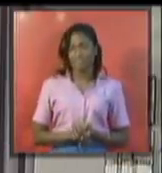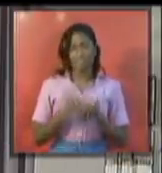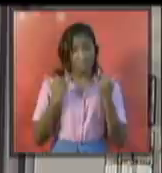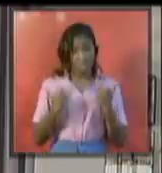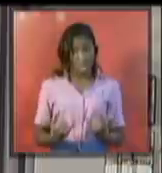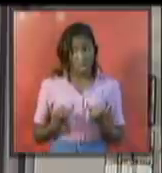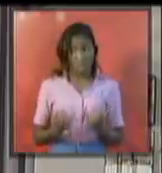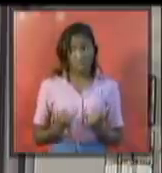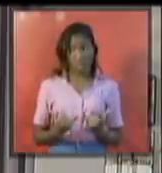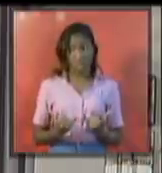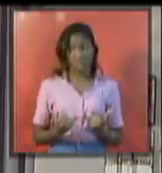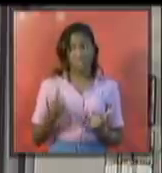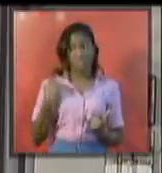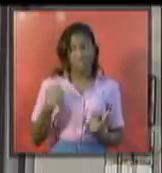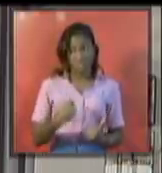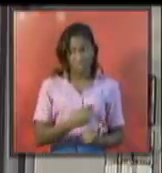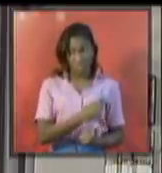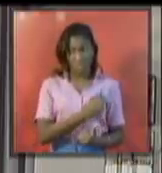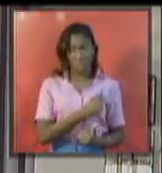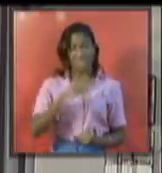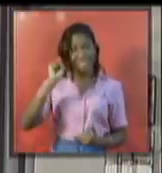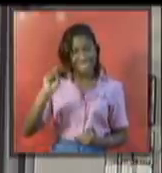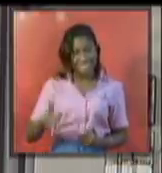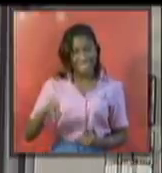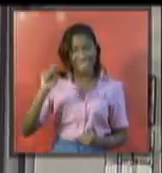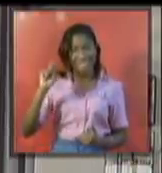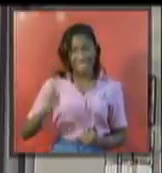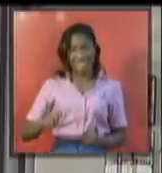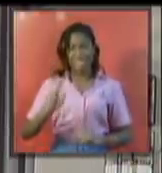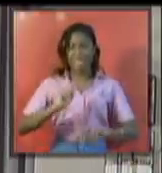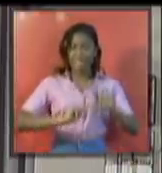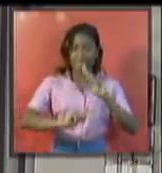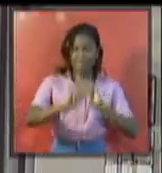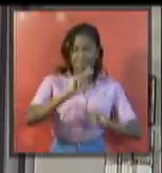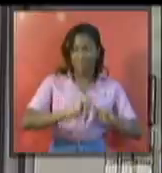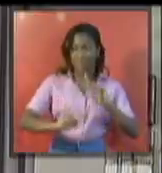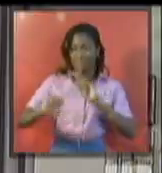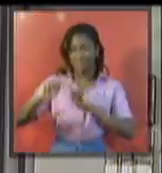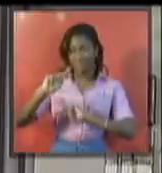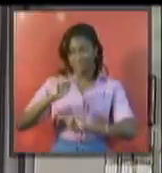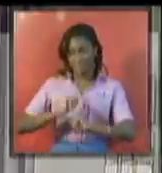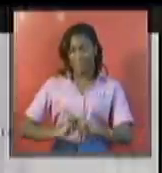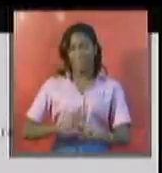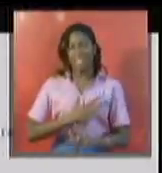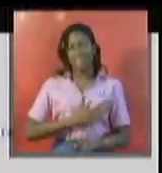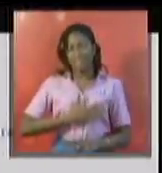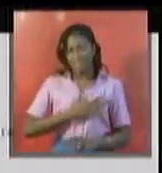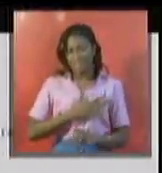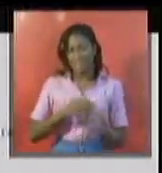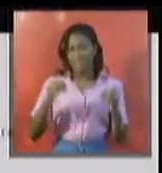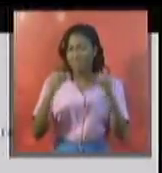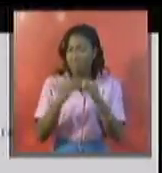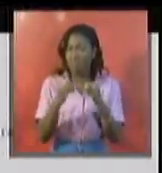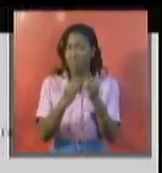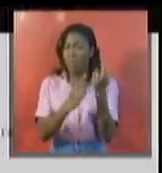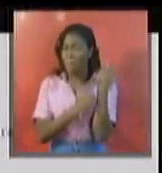ever, we need the population more than ever to play their part in flattening the